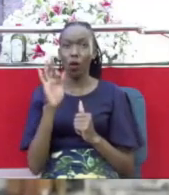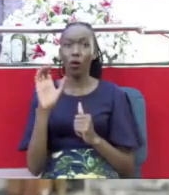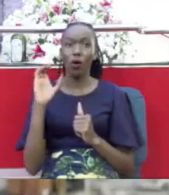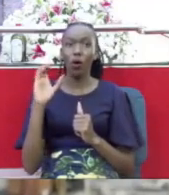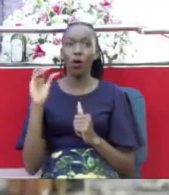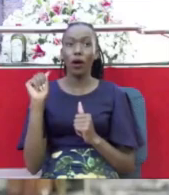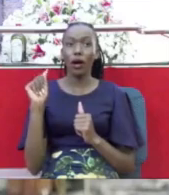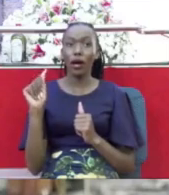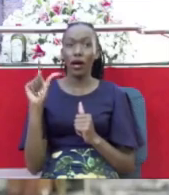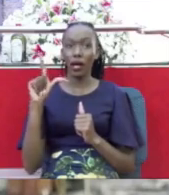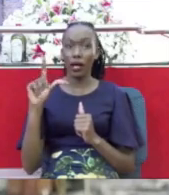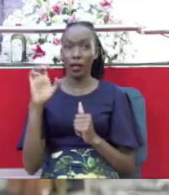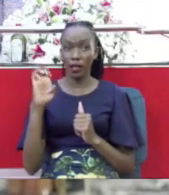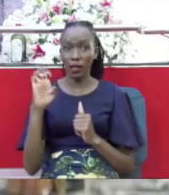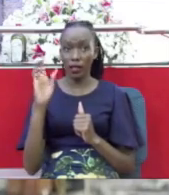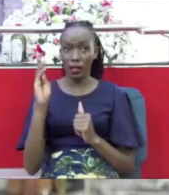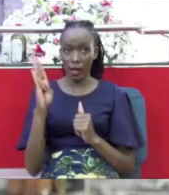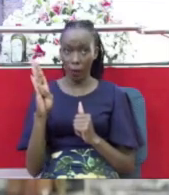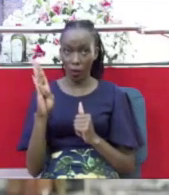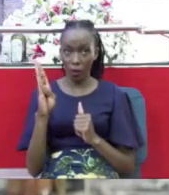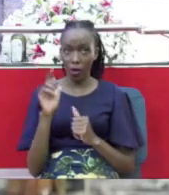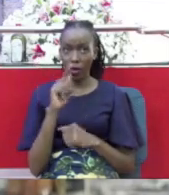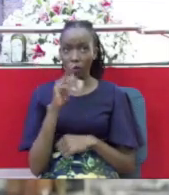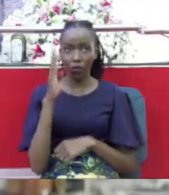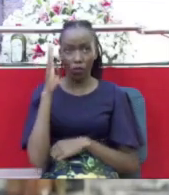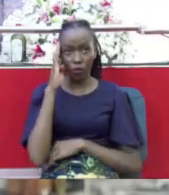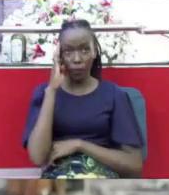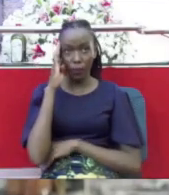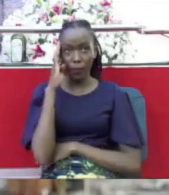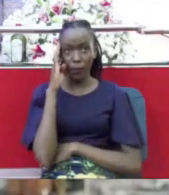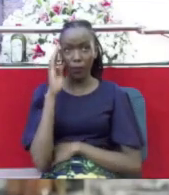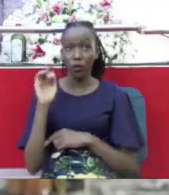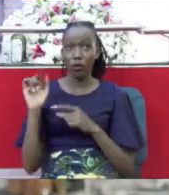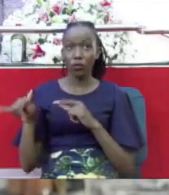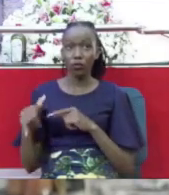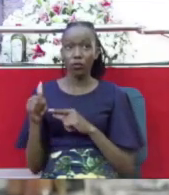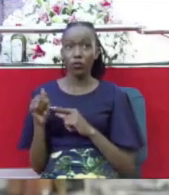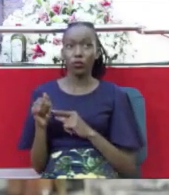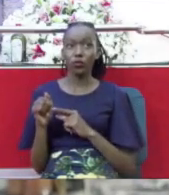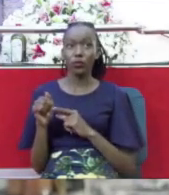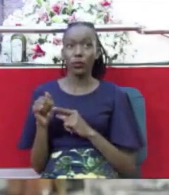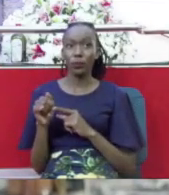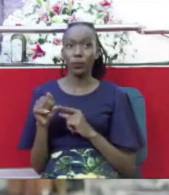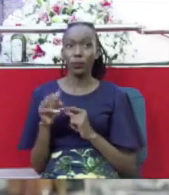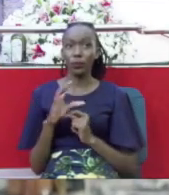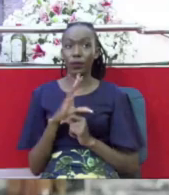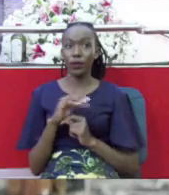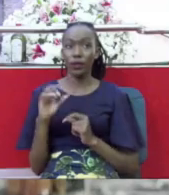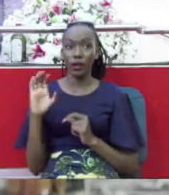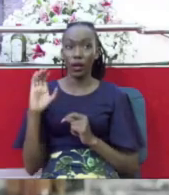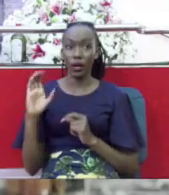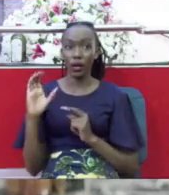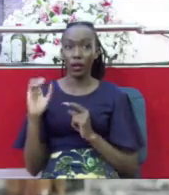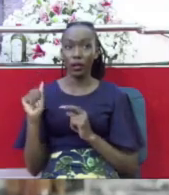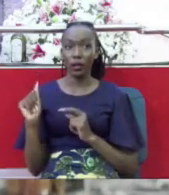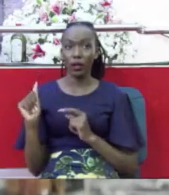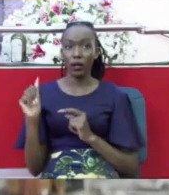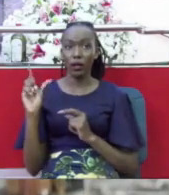na Caleb. You know who those people were? Unajua walikuwa kina nani? You know what they did? Unajua walifanya nini? Joshua fought the battle of